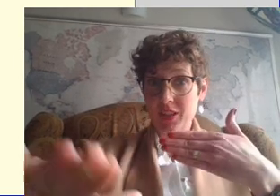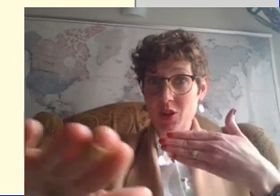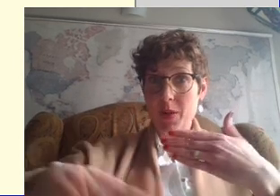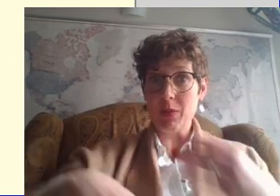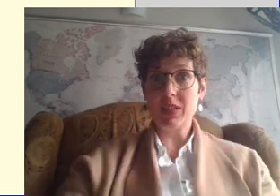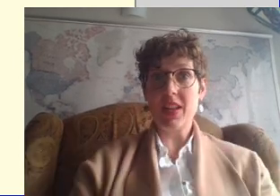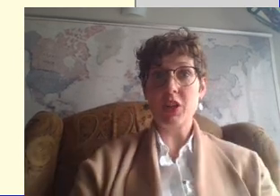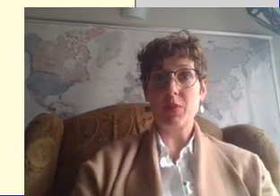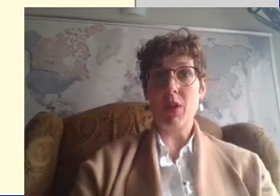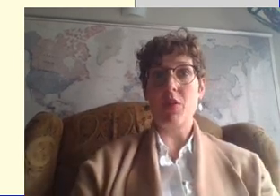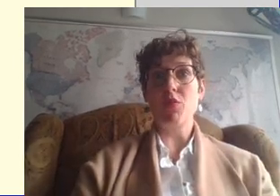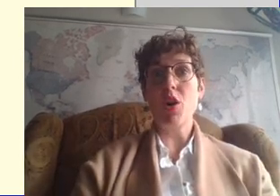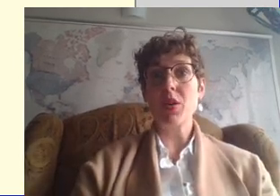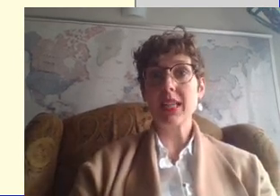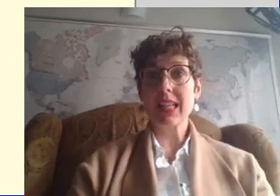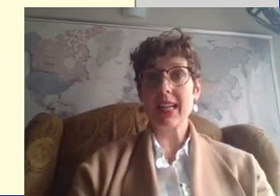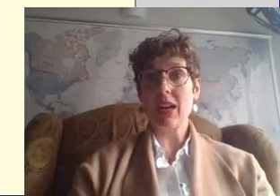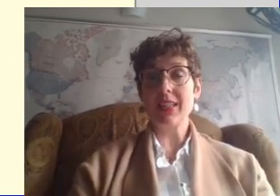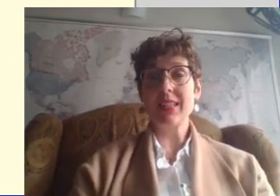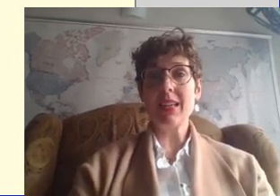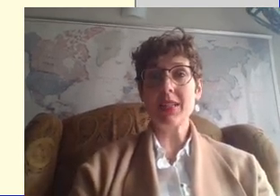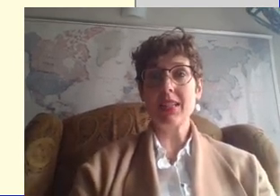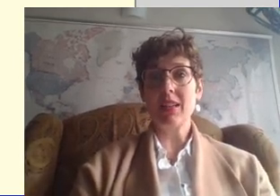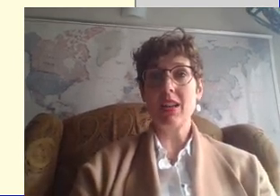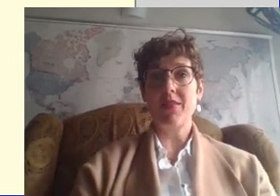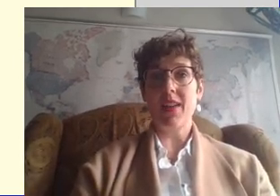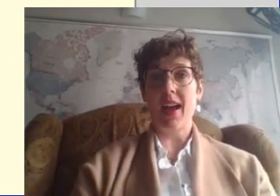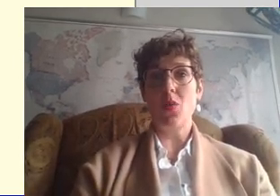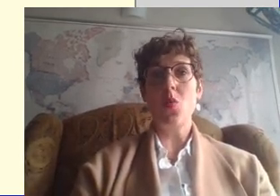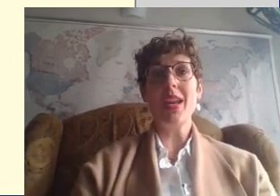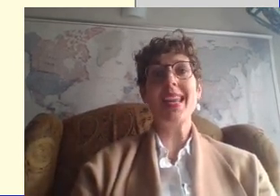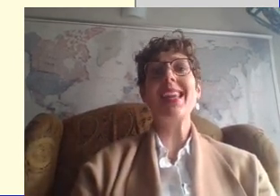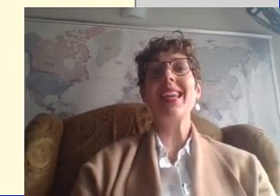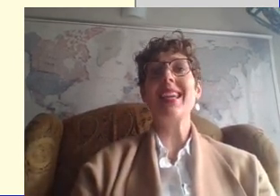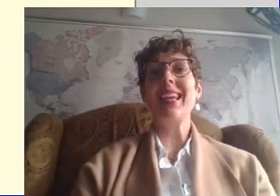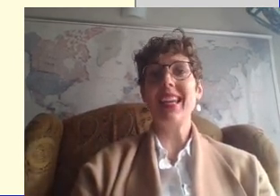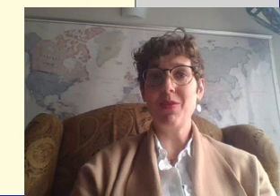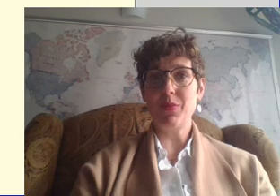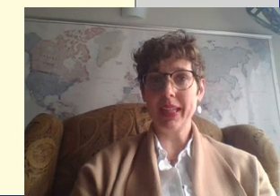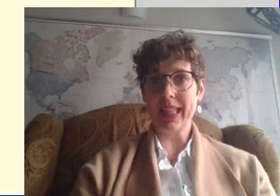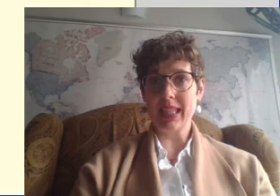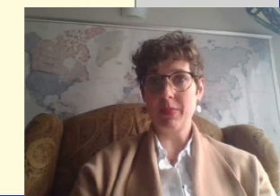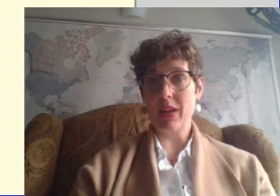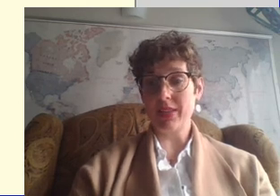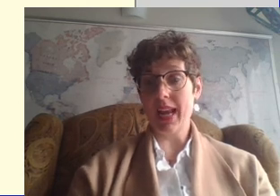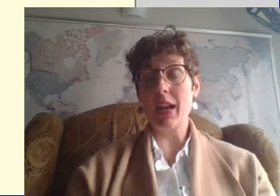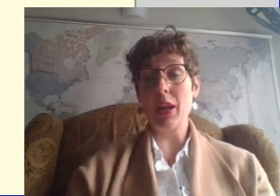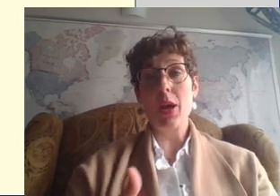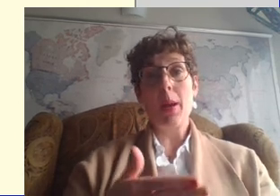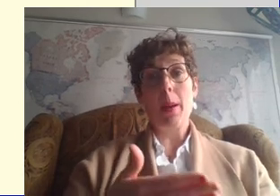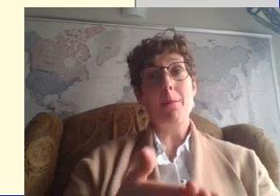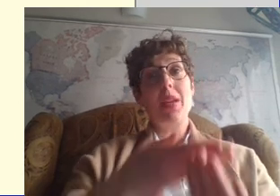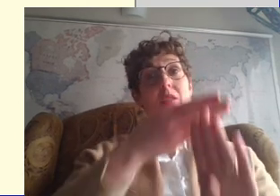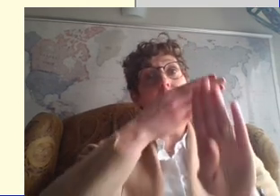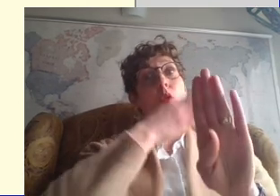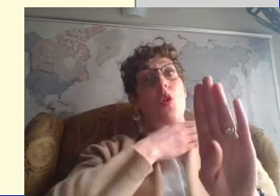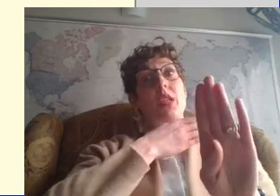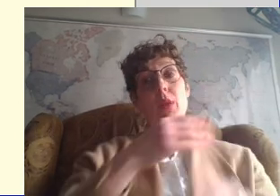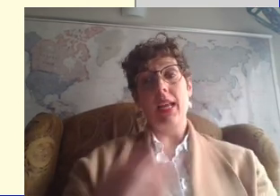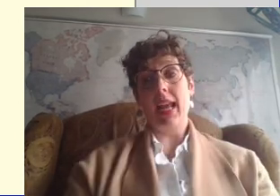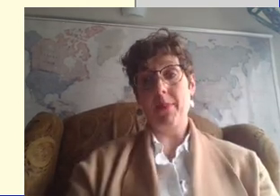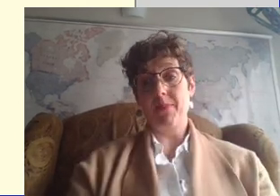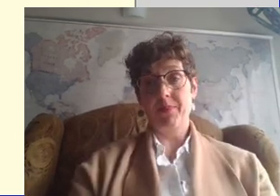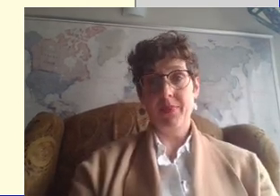After the snowman was finished, Brennan rode his sled down the steepest hill he could find. Whee! He really liked to play outside